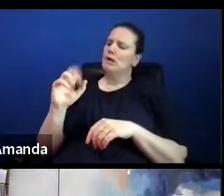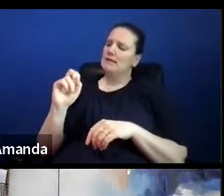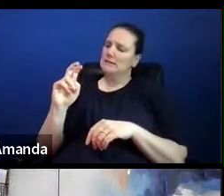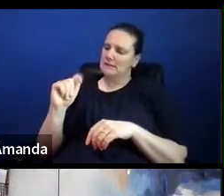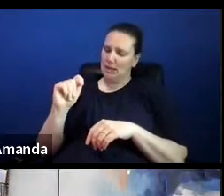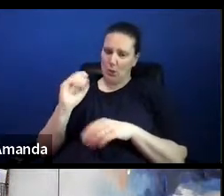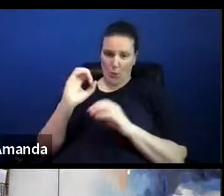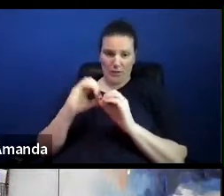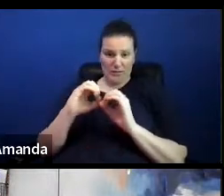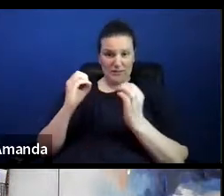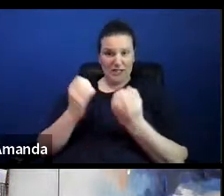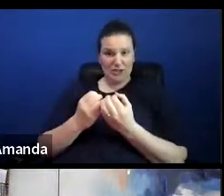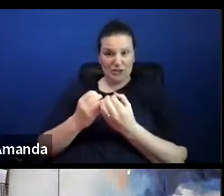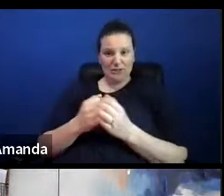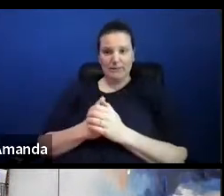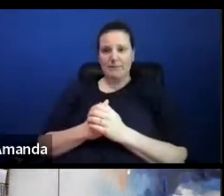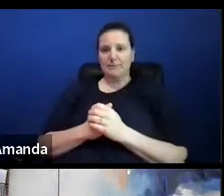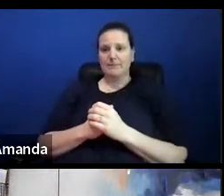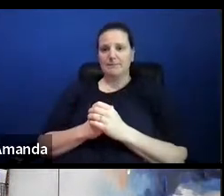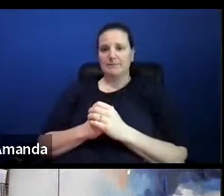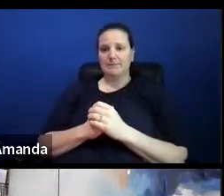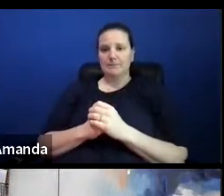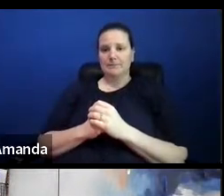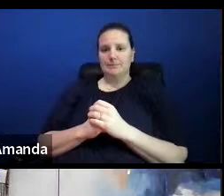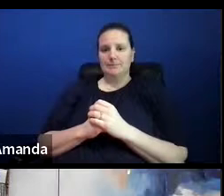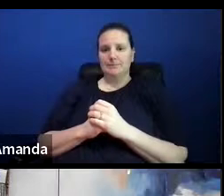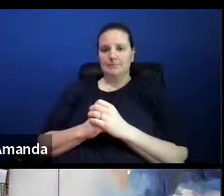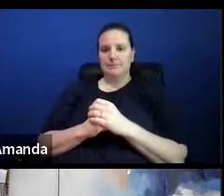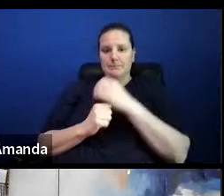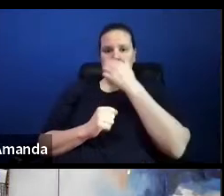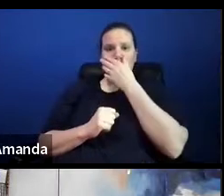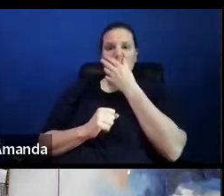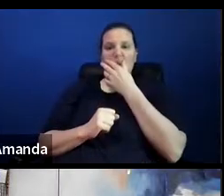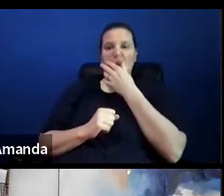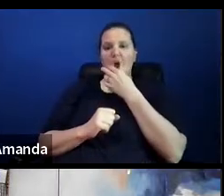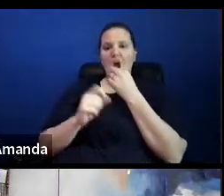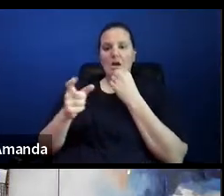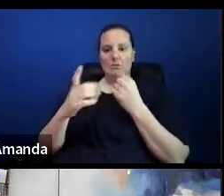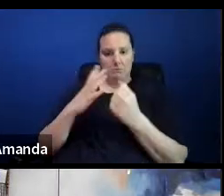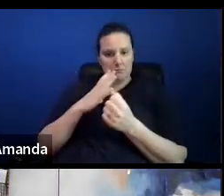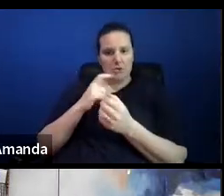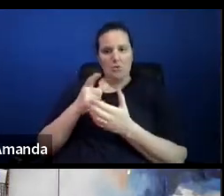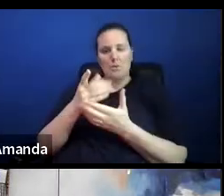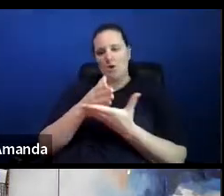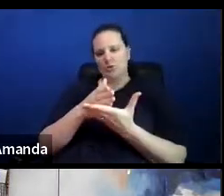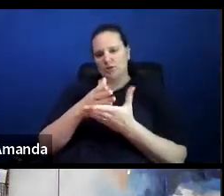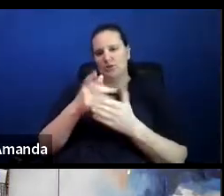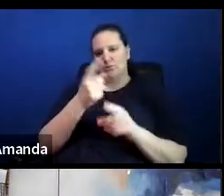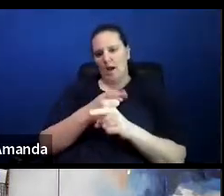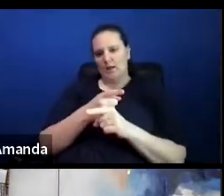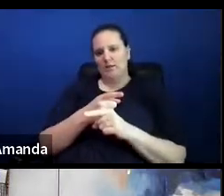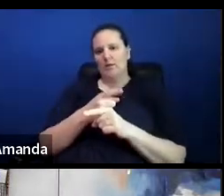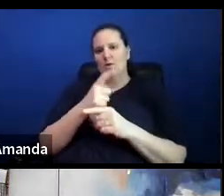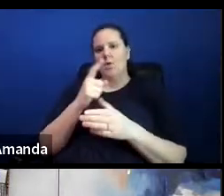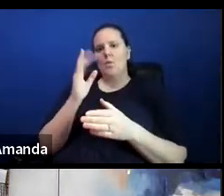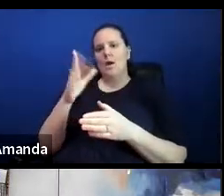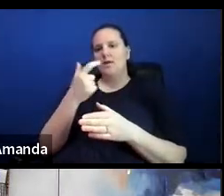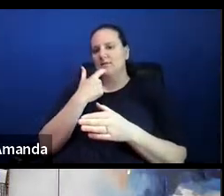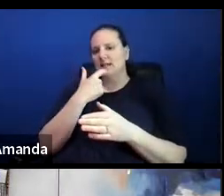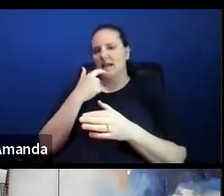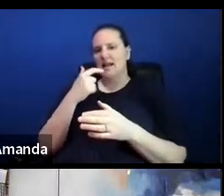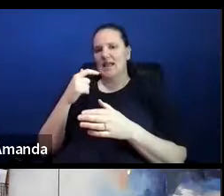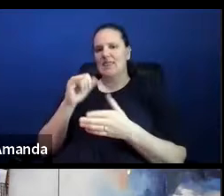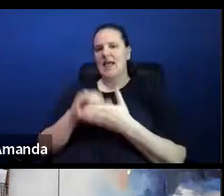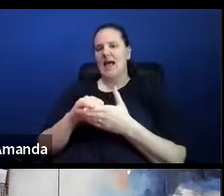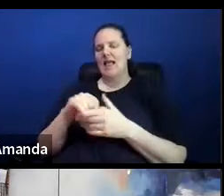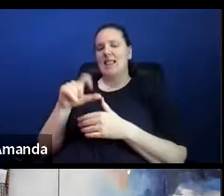organizations. And yeah, so you are partially correct. What I will say is that the light rail